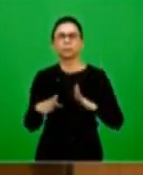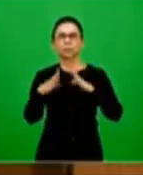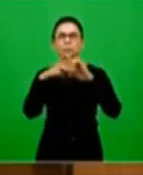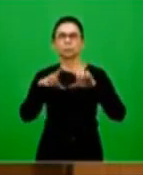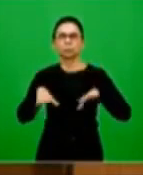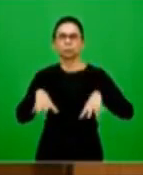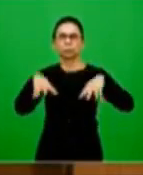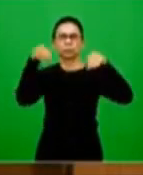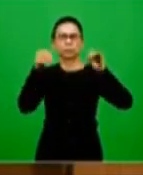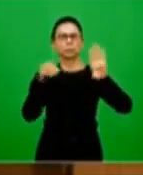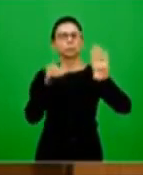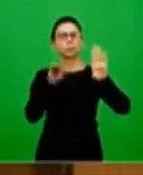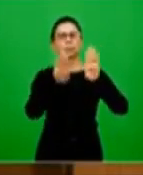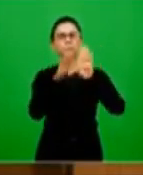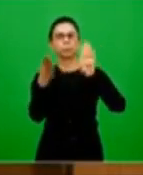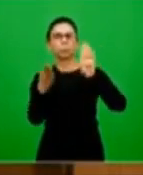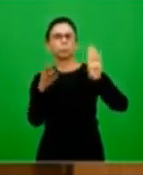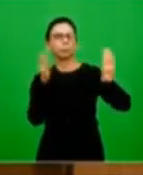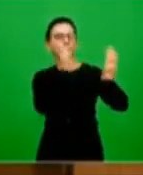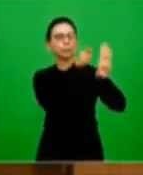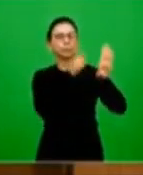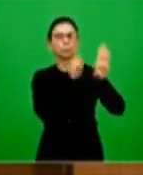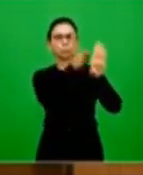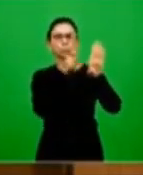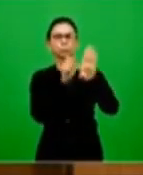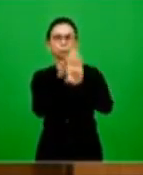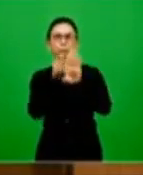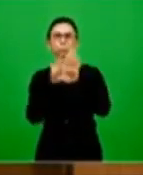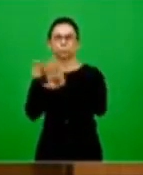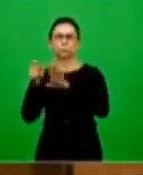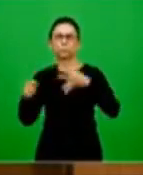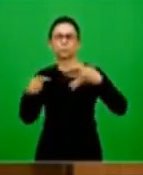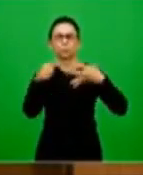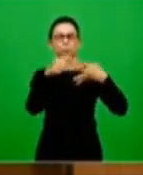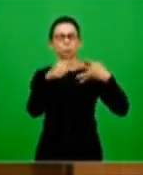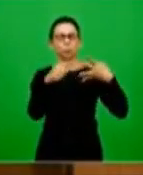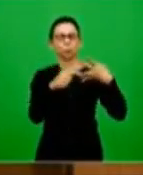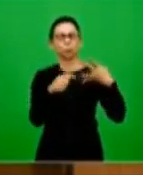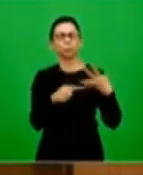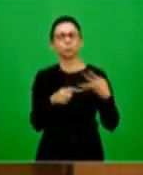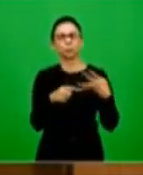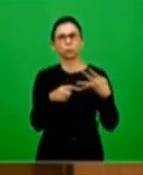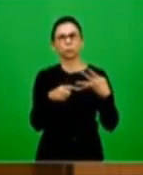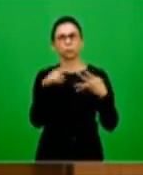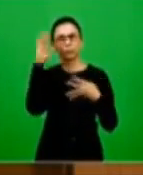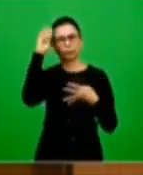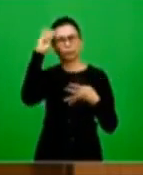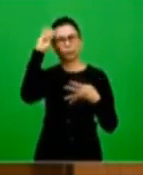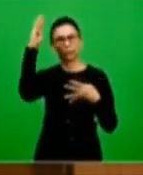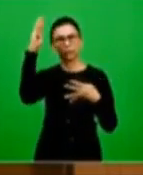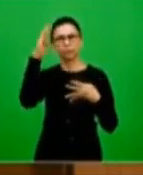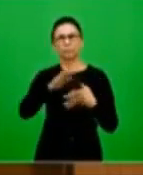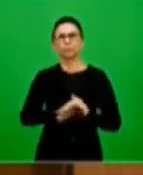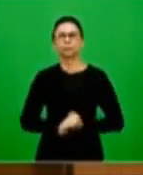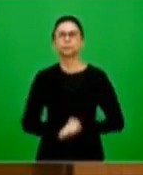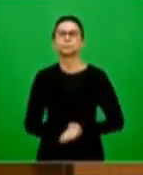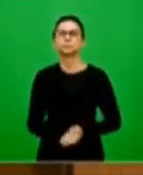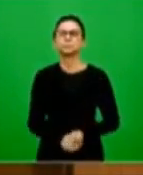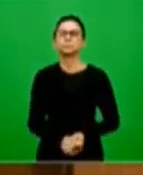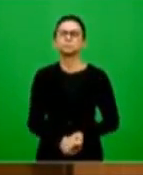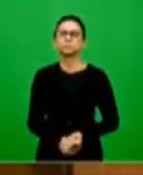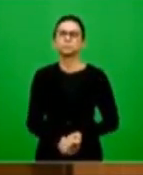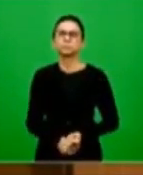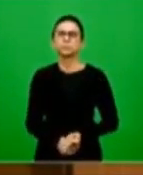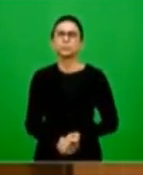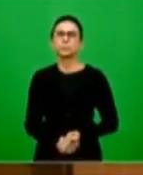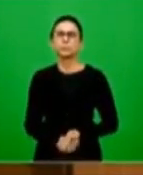Luttenberg. In the midst of those theses, we can say that four are the fundamental